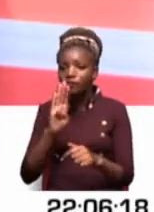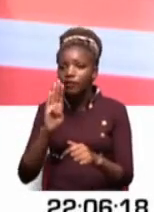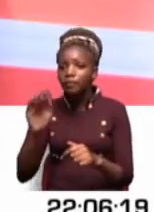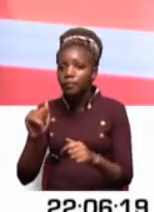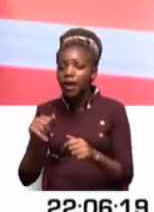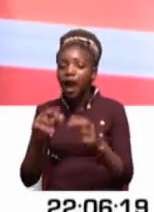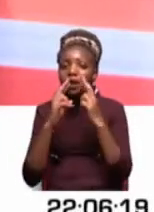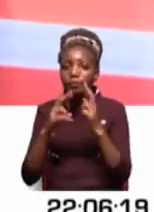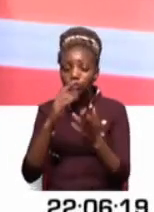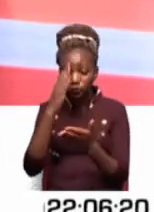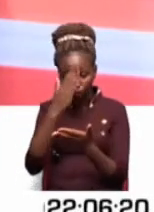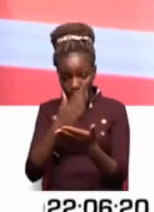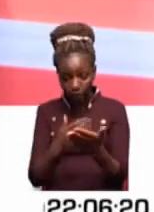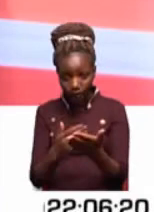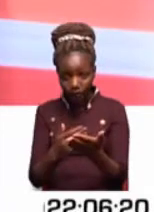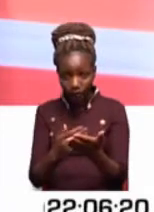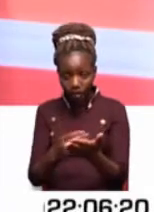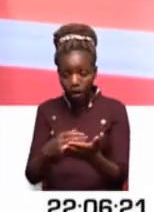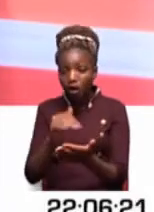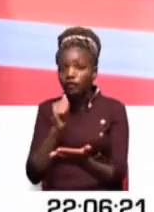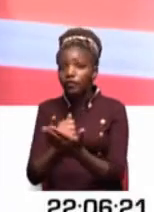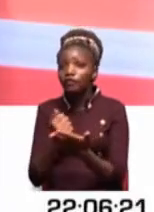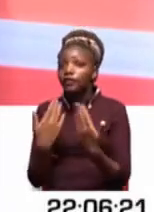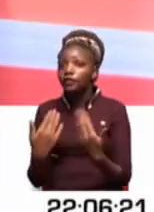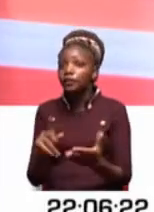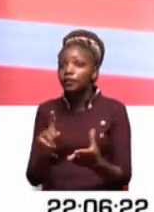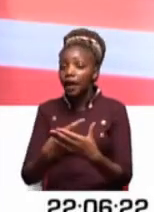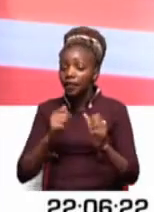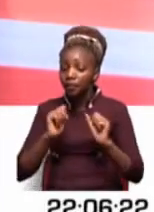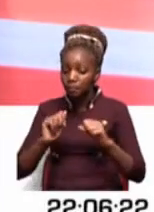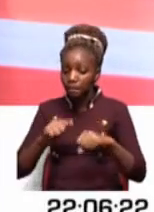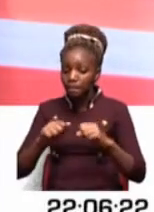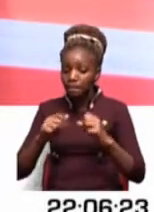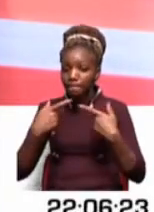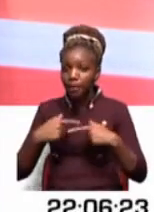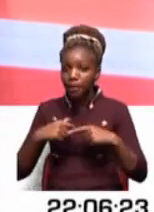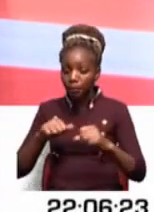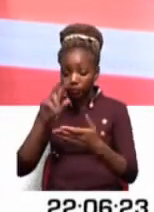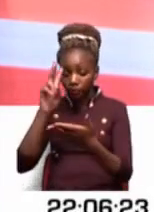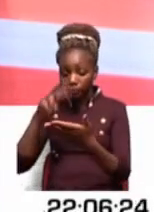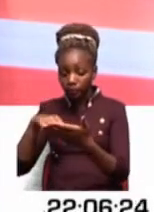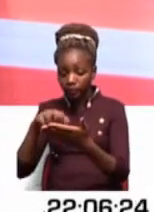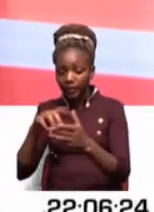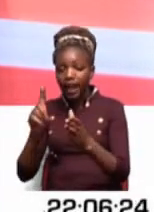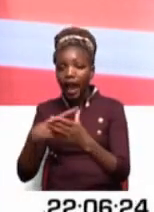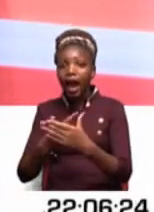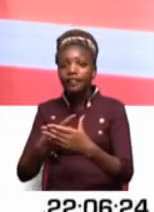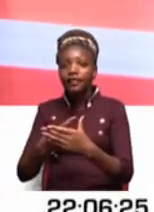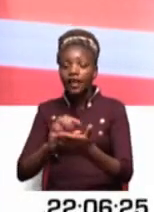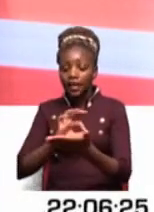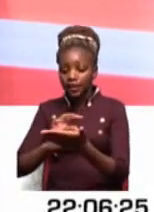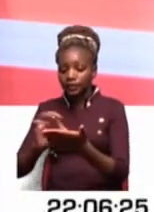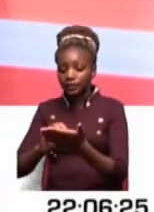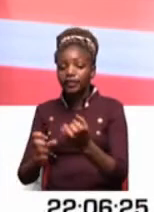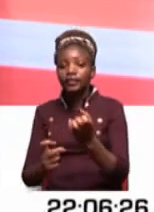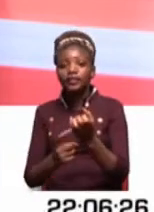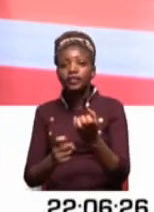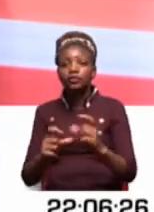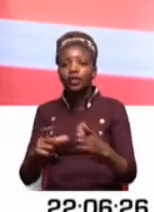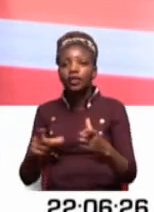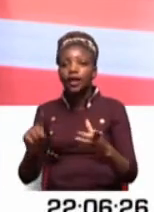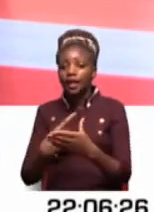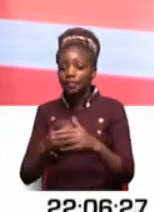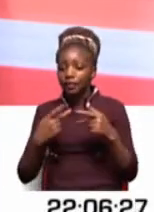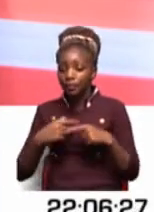Nation newspaper. Mm-hmm. And one is able to read it and see where it is. So it's also done in Kiswahili, mm-hmm. so that people can be able to see. And the